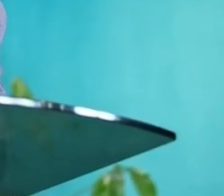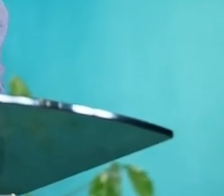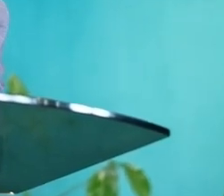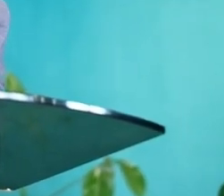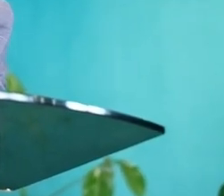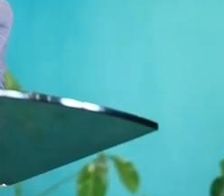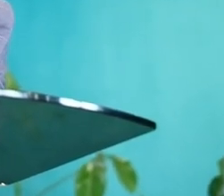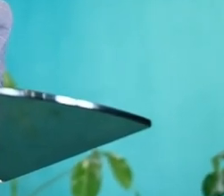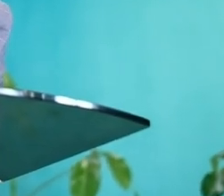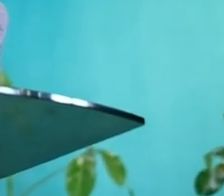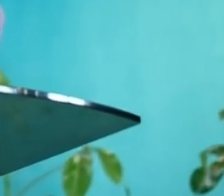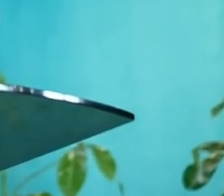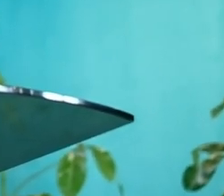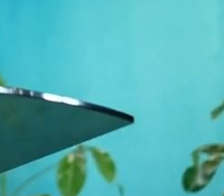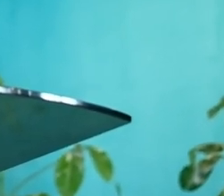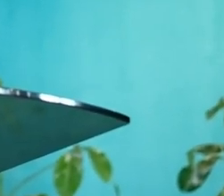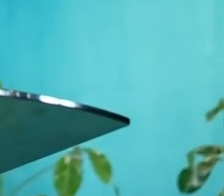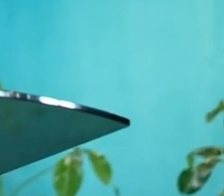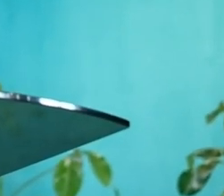of Jesus Christ.